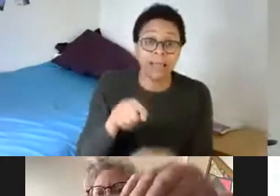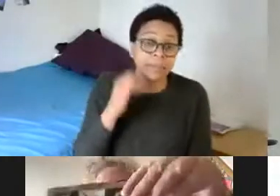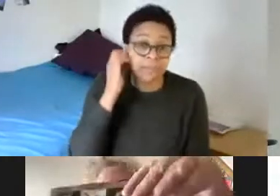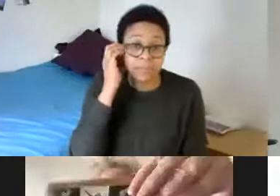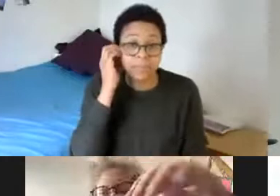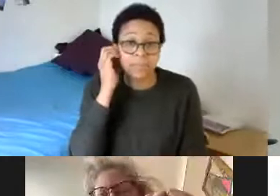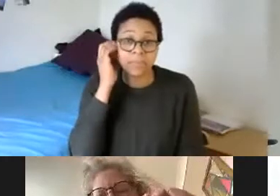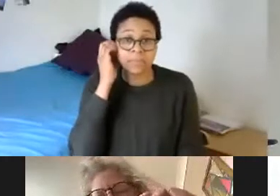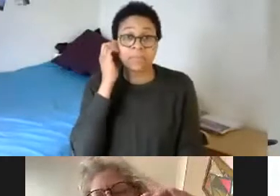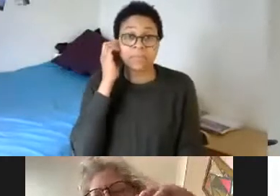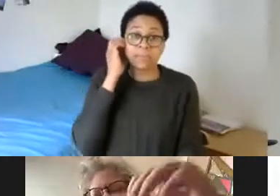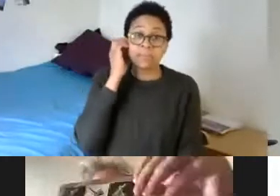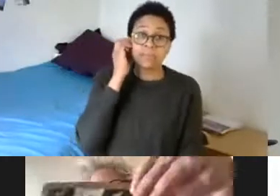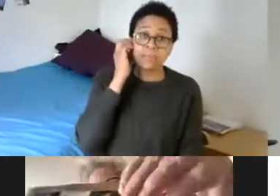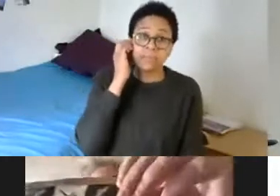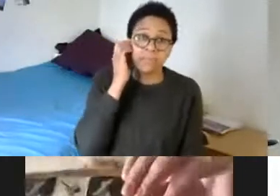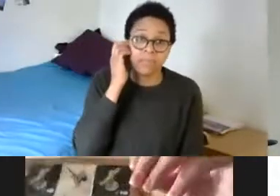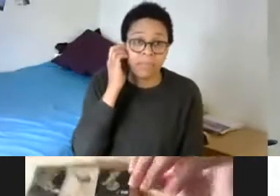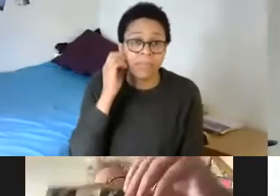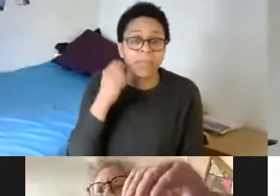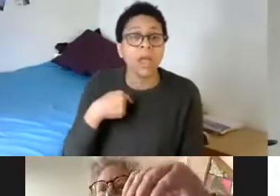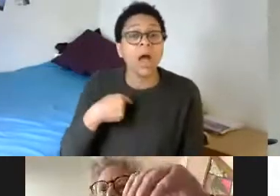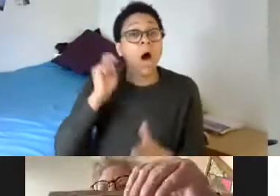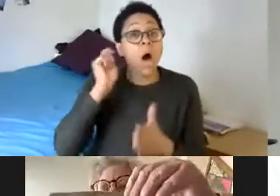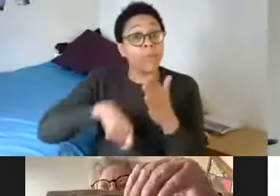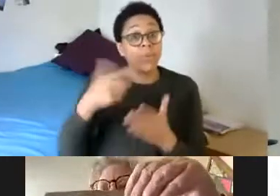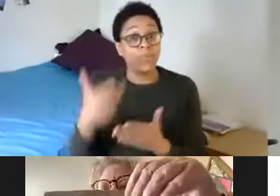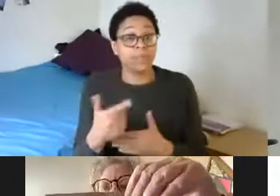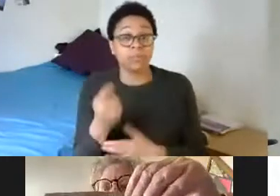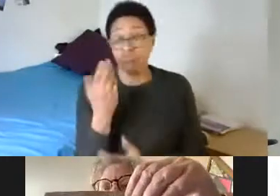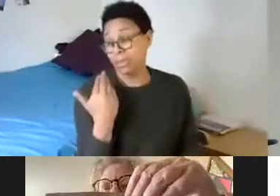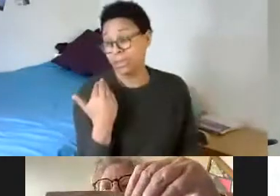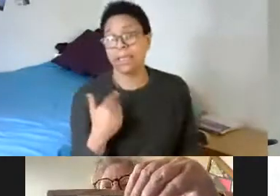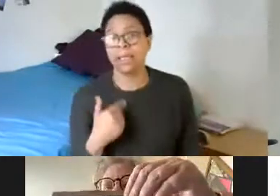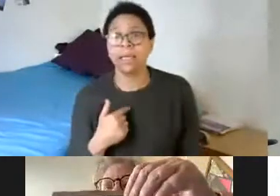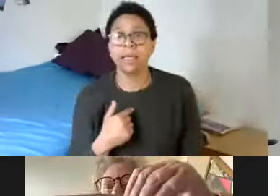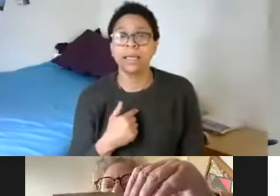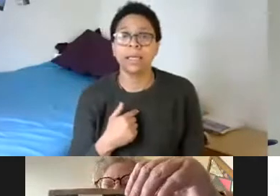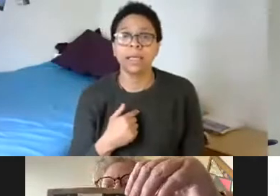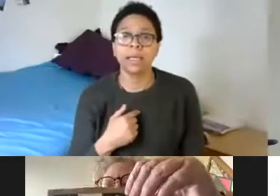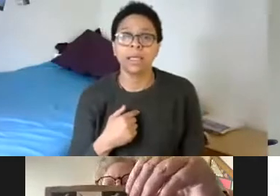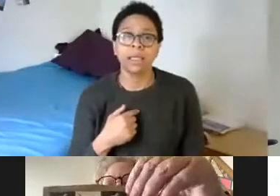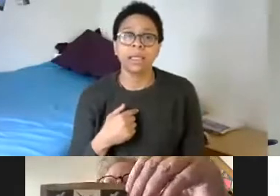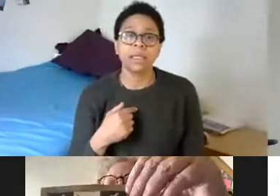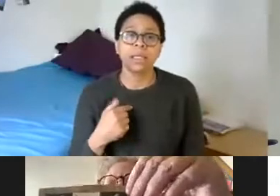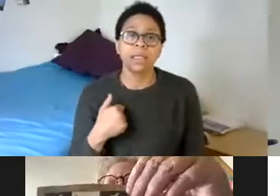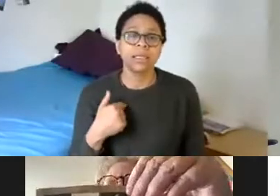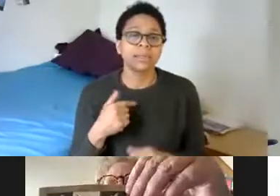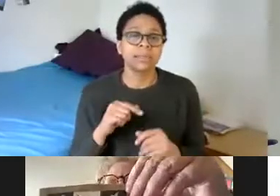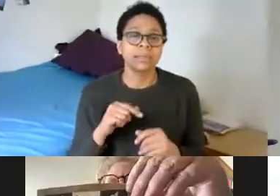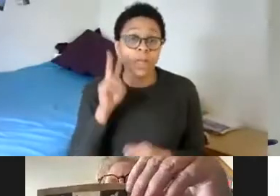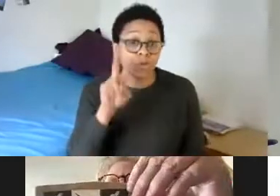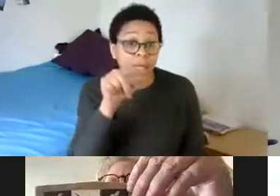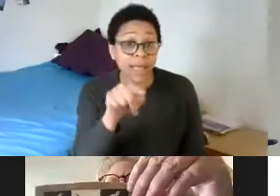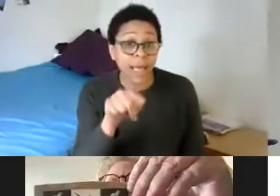from something I got on, I purchased, right? And it was a tool to do woodland craft in the woods. And can you see